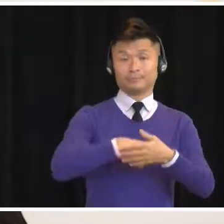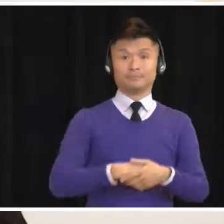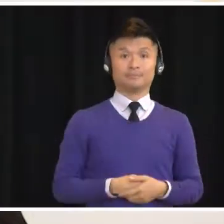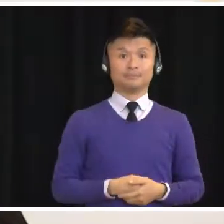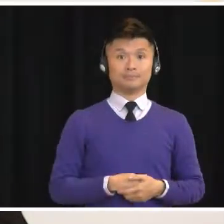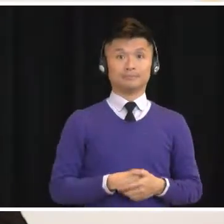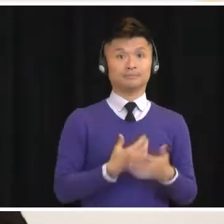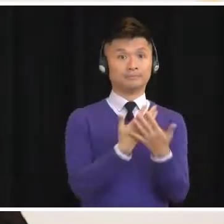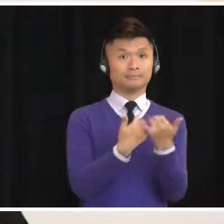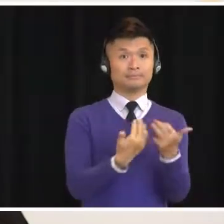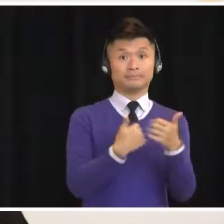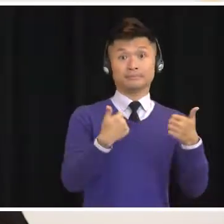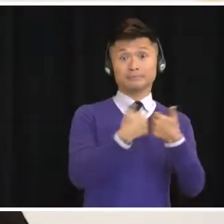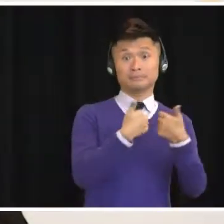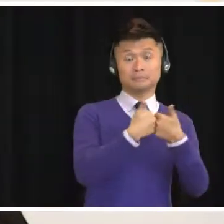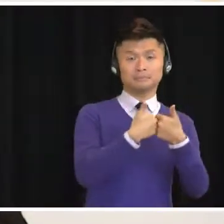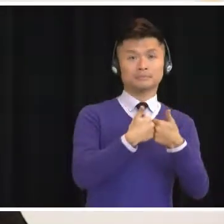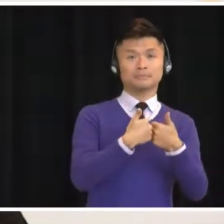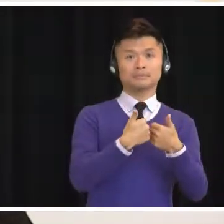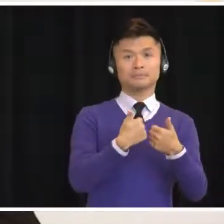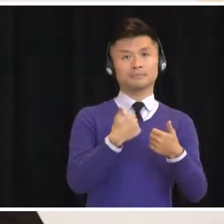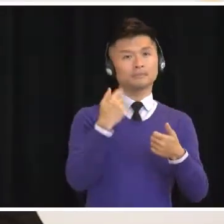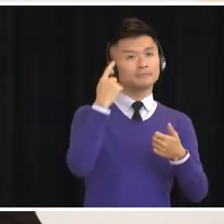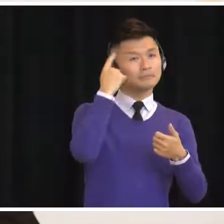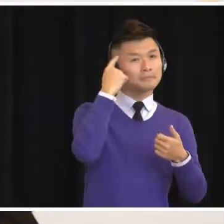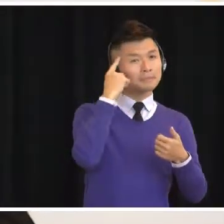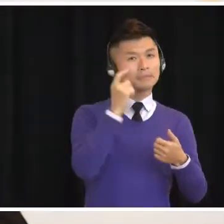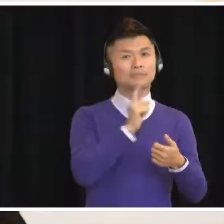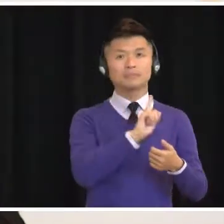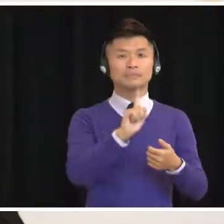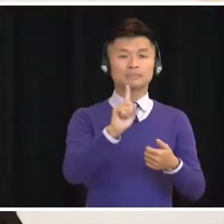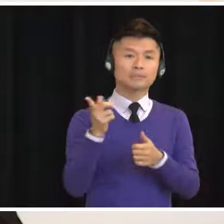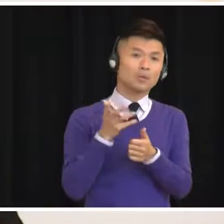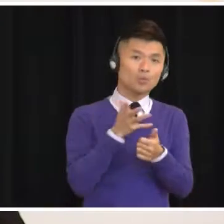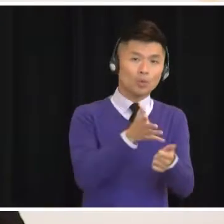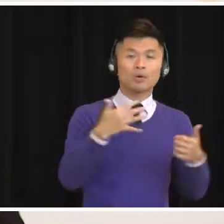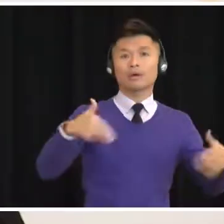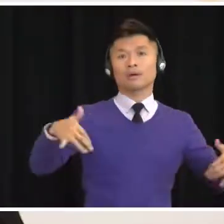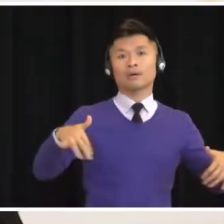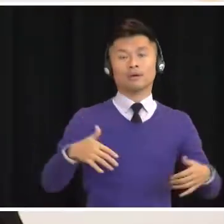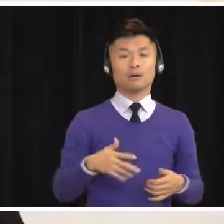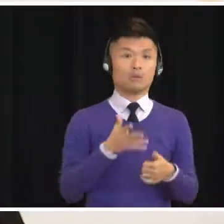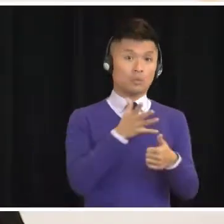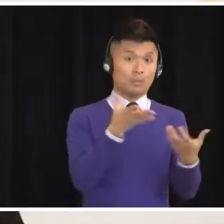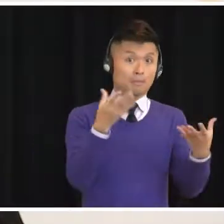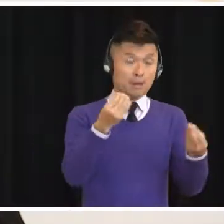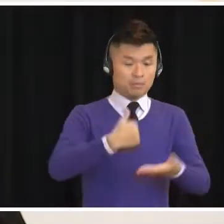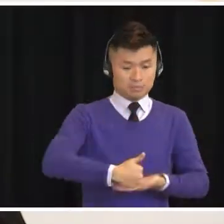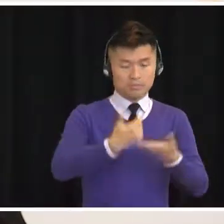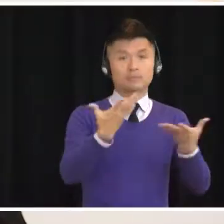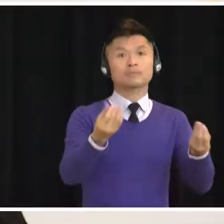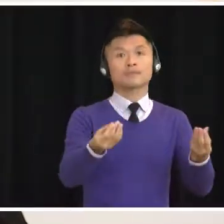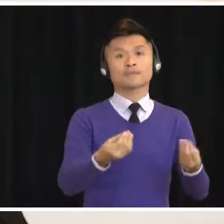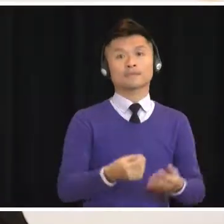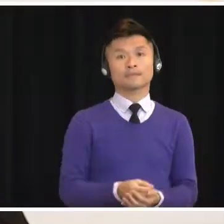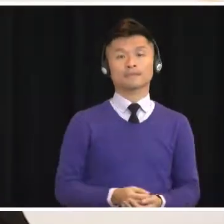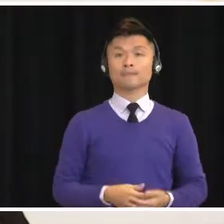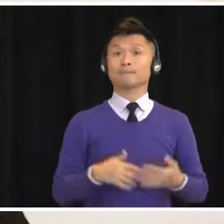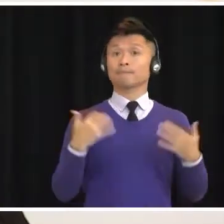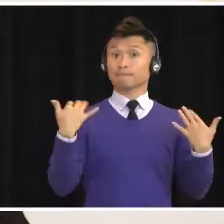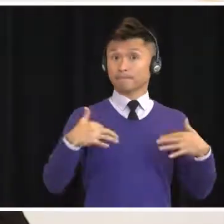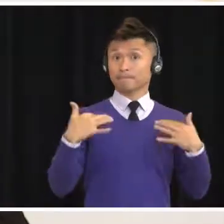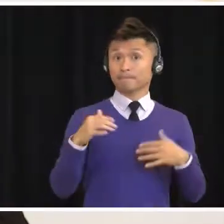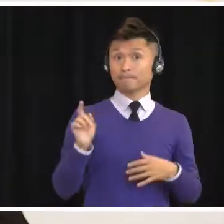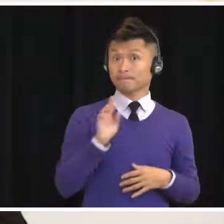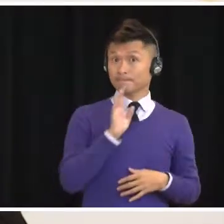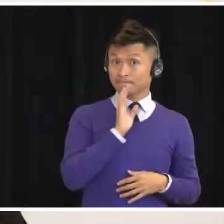And the question is, how can we make them feel that they